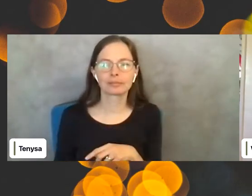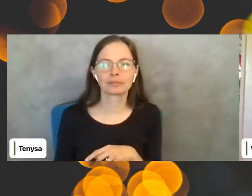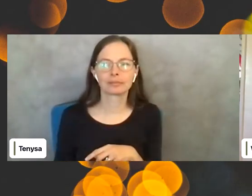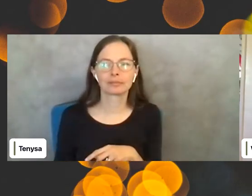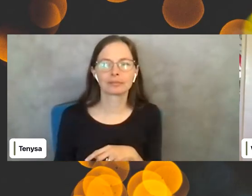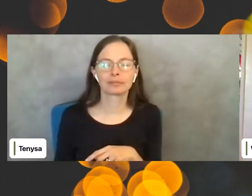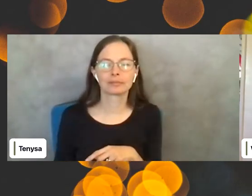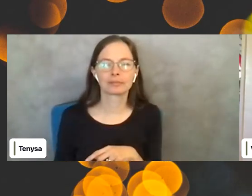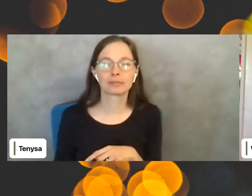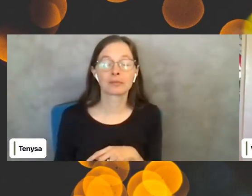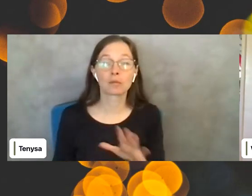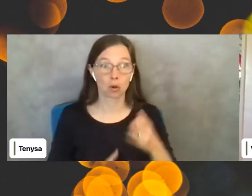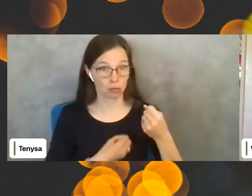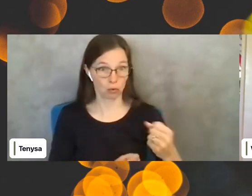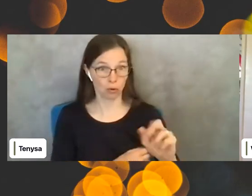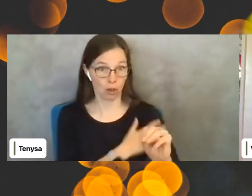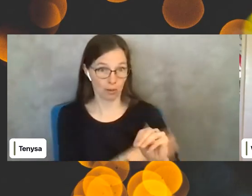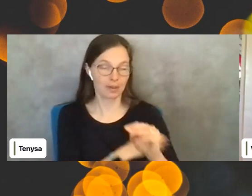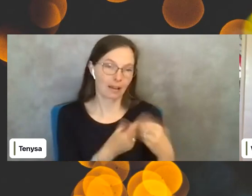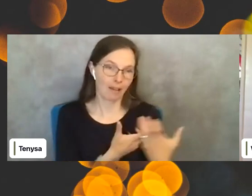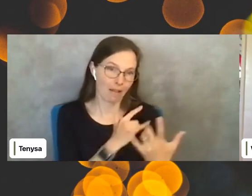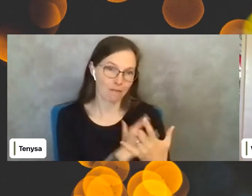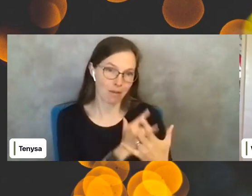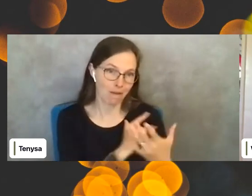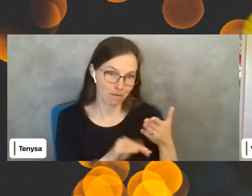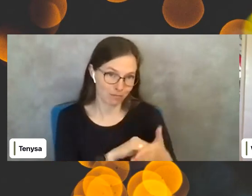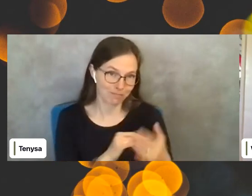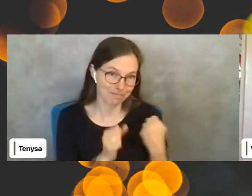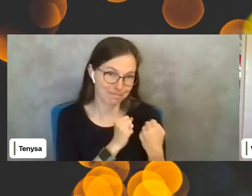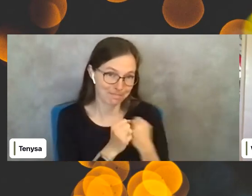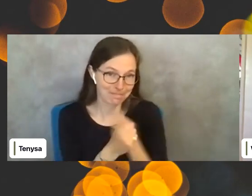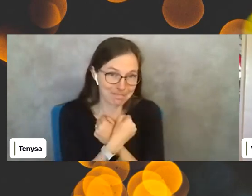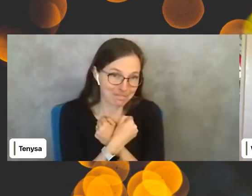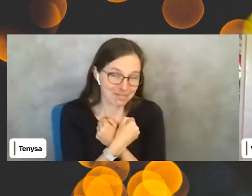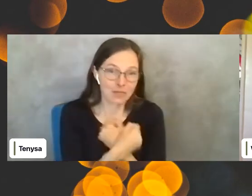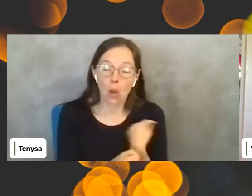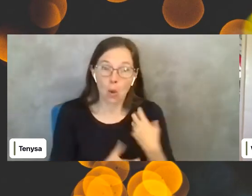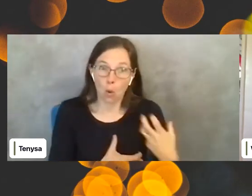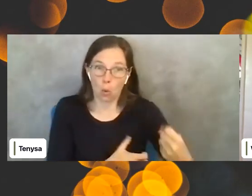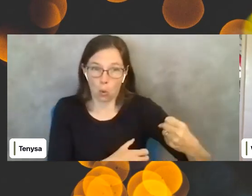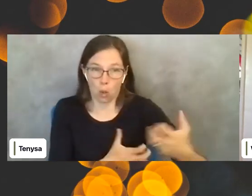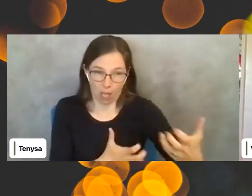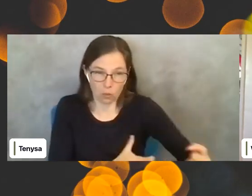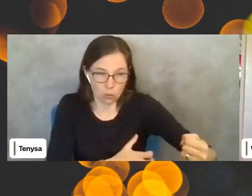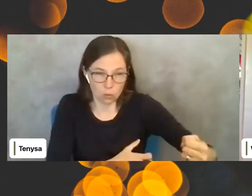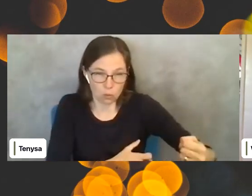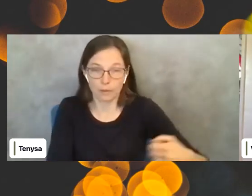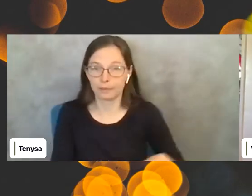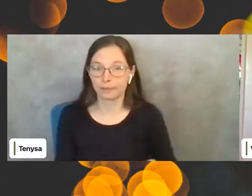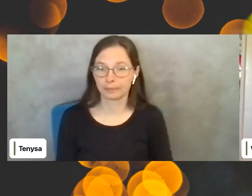dominant arm a nice little love-in afterwards, because, you know, we're holding a lot of tension here, right? I think it's foam,